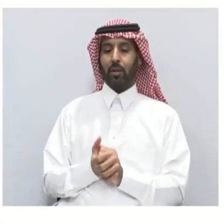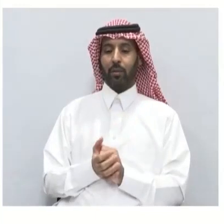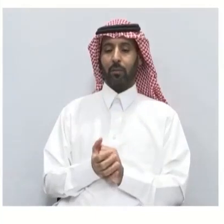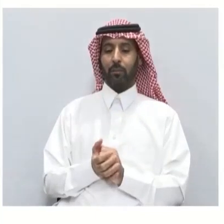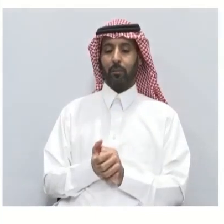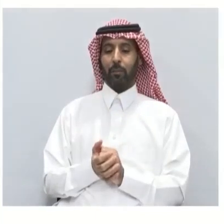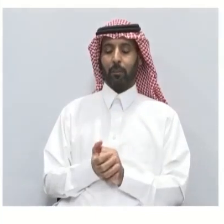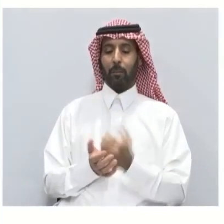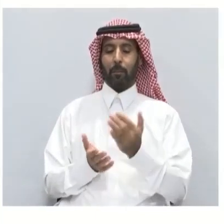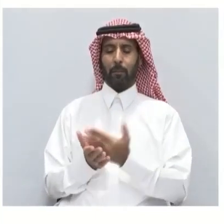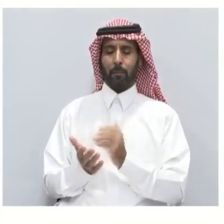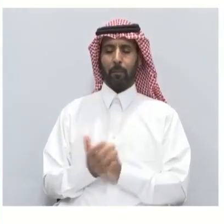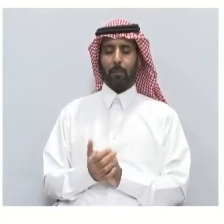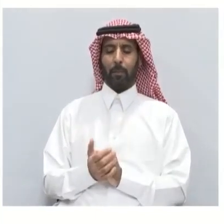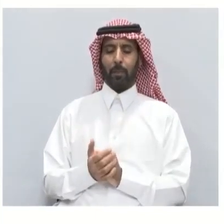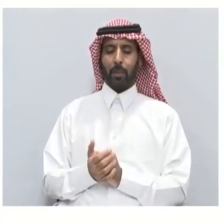use of a credit card.